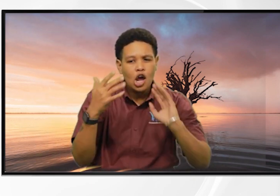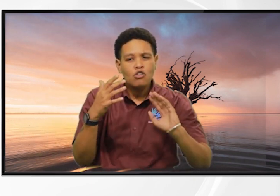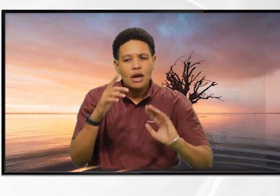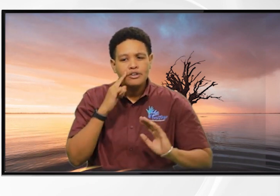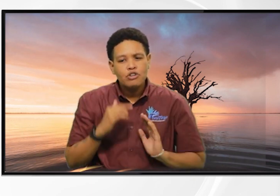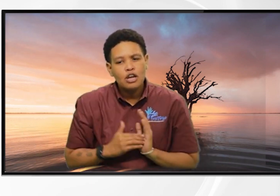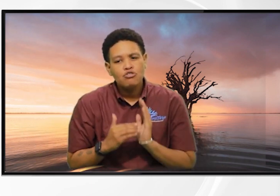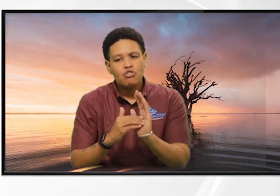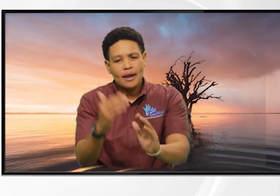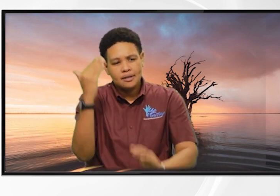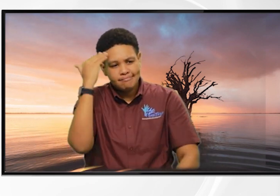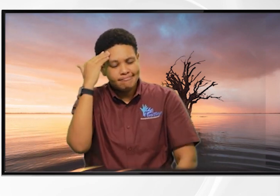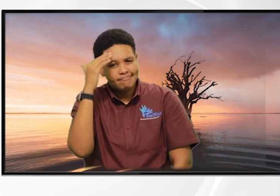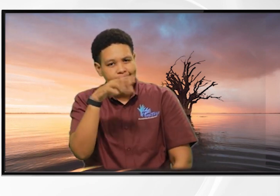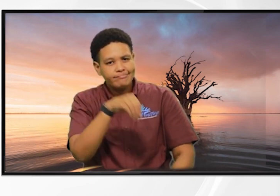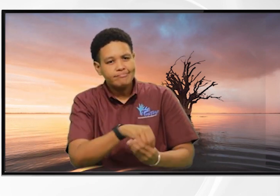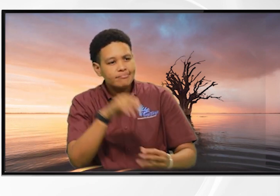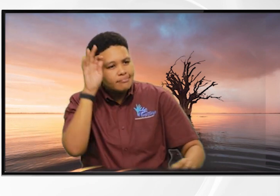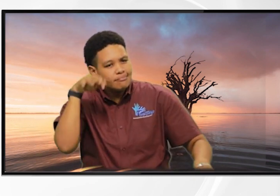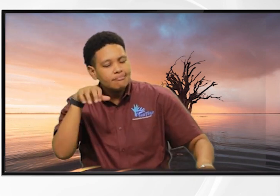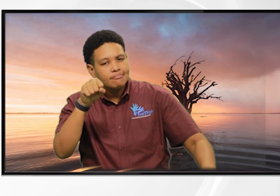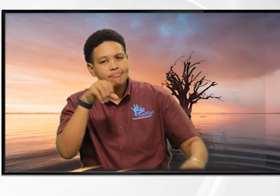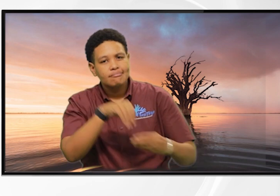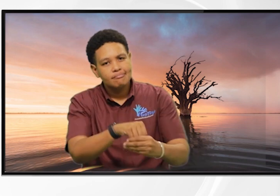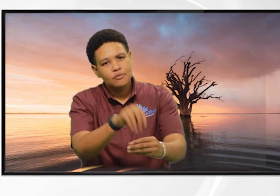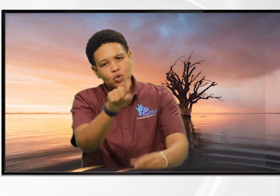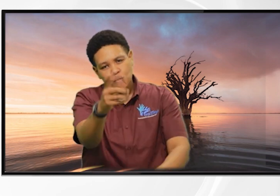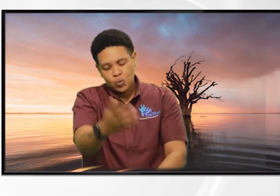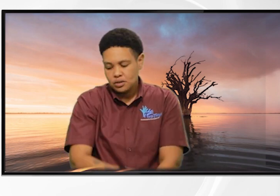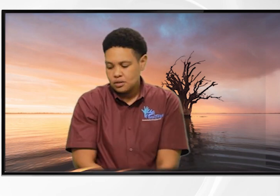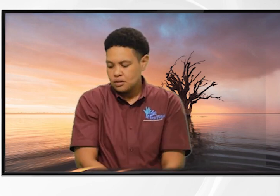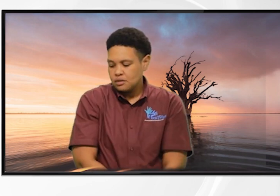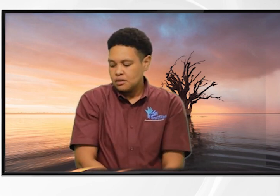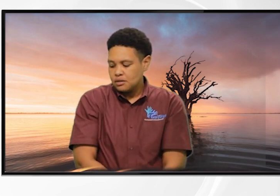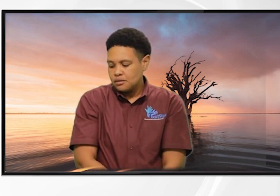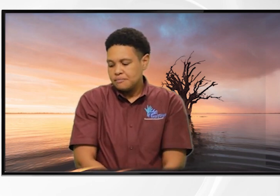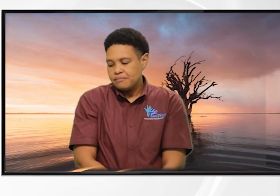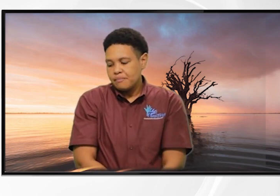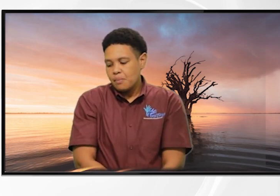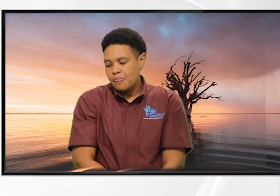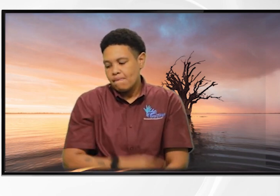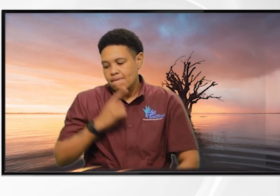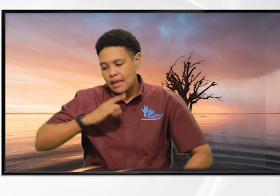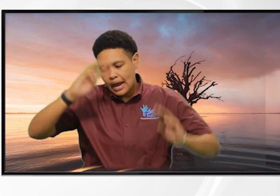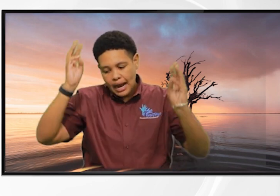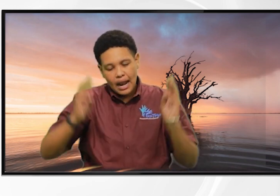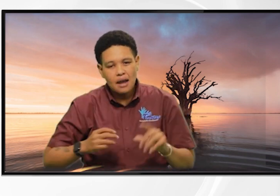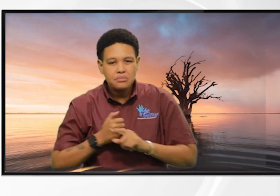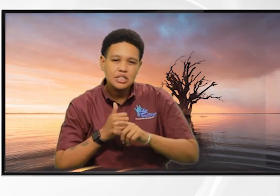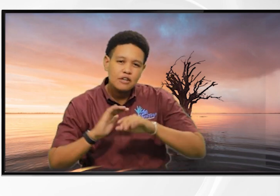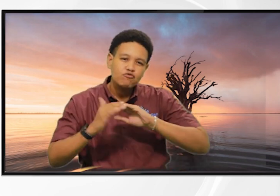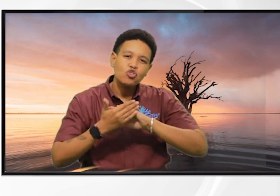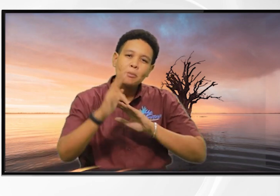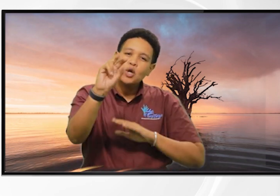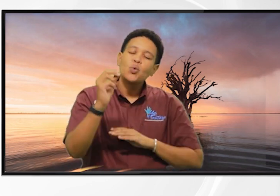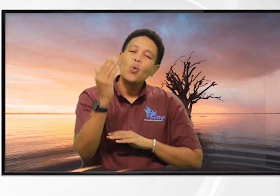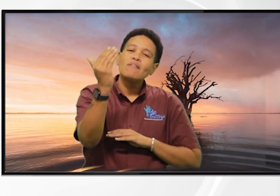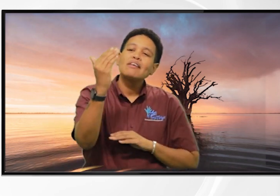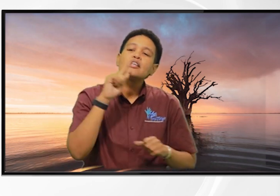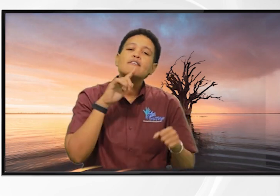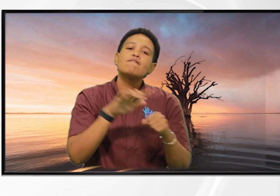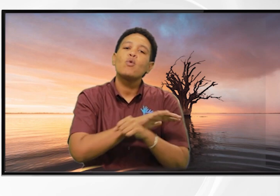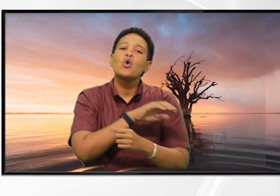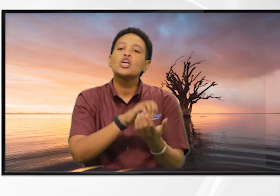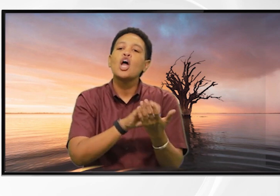regularly accounted for in decision making. The State of the Climate, Jamaica 2015 full